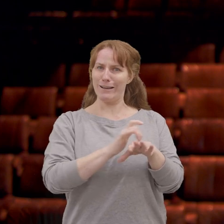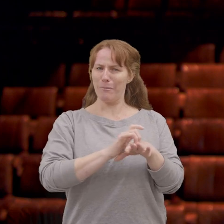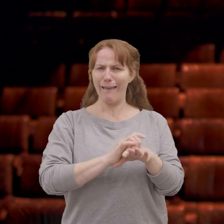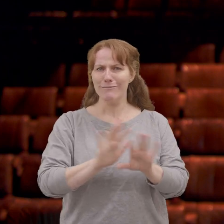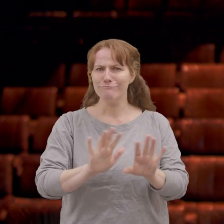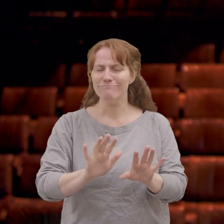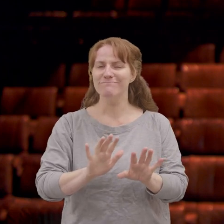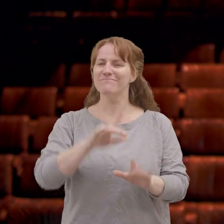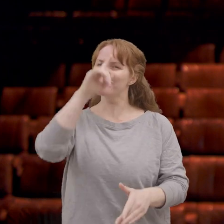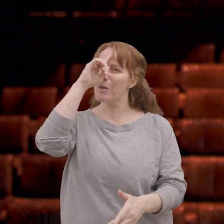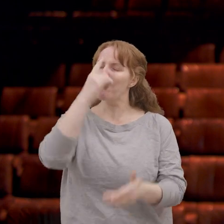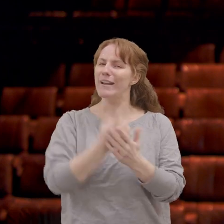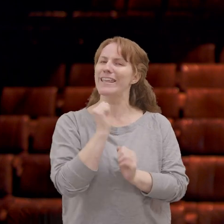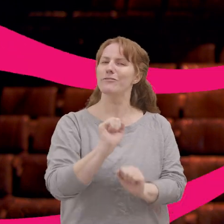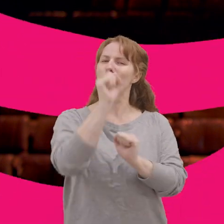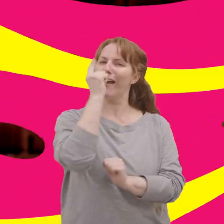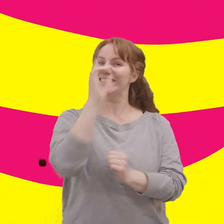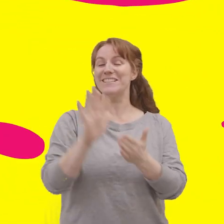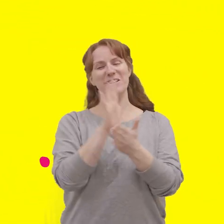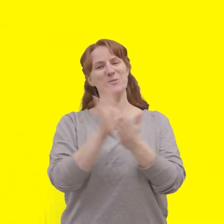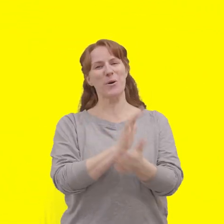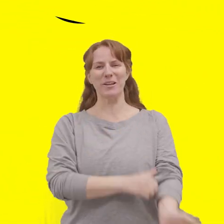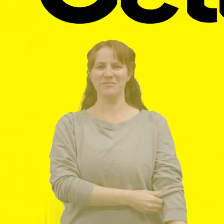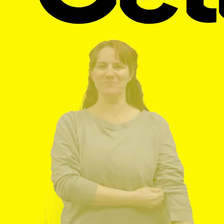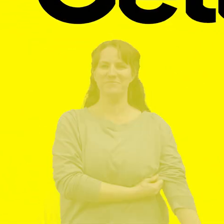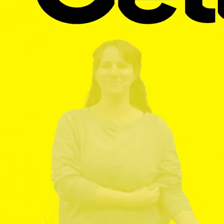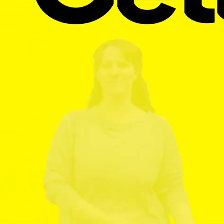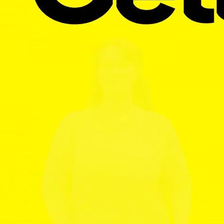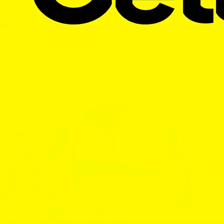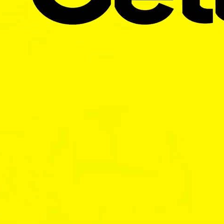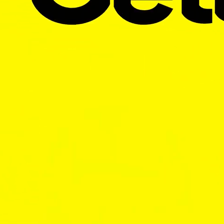have faith in your own ideas and enjoy yourself.